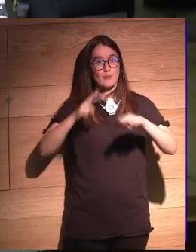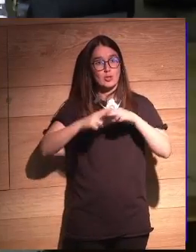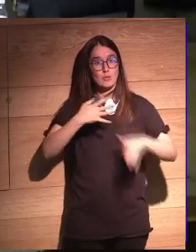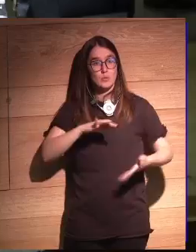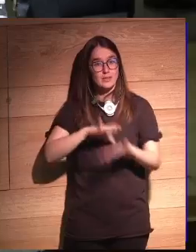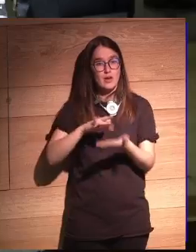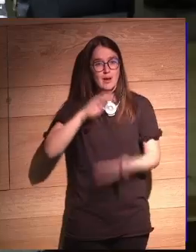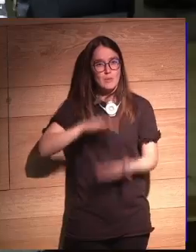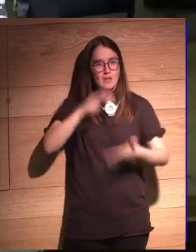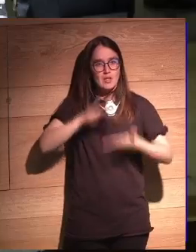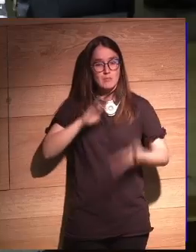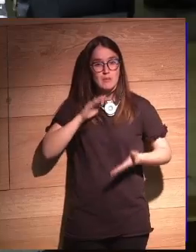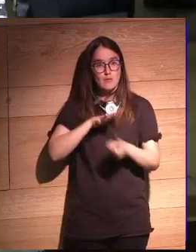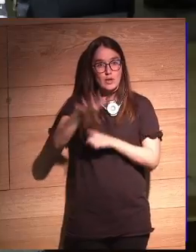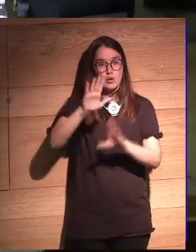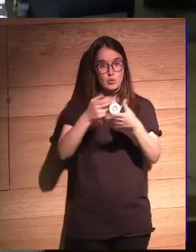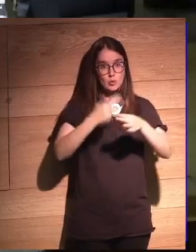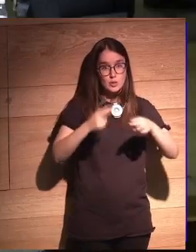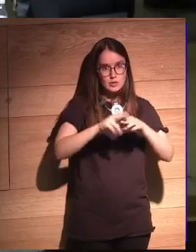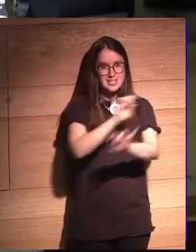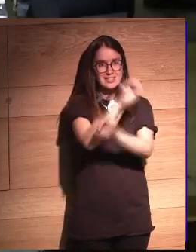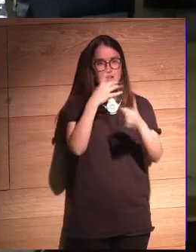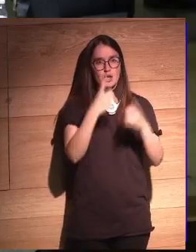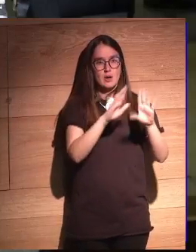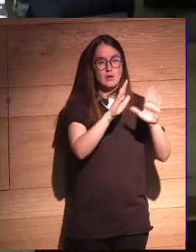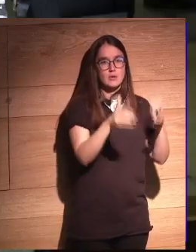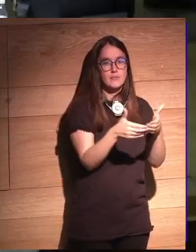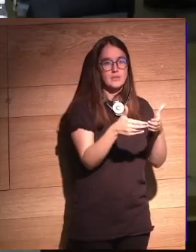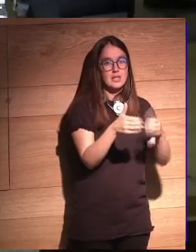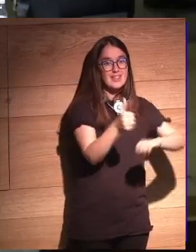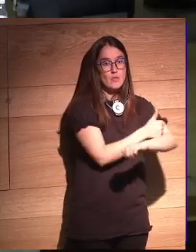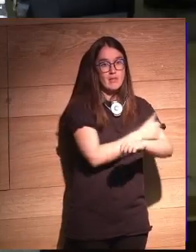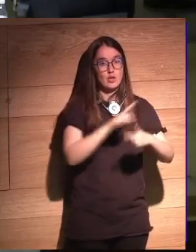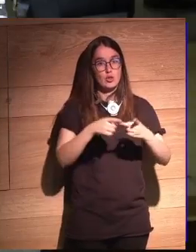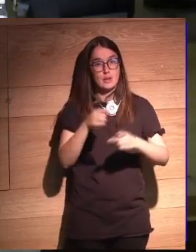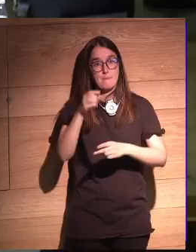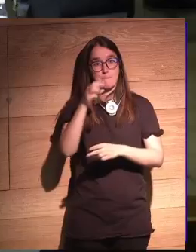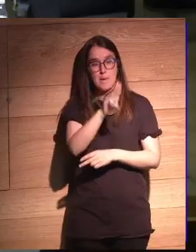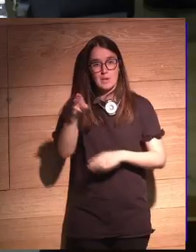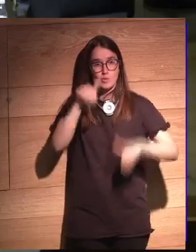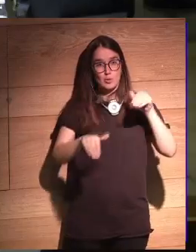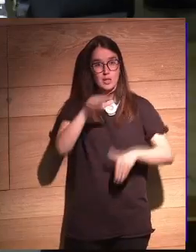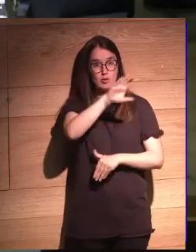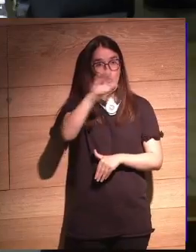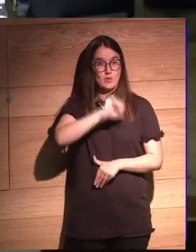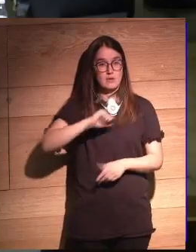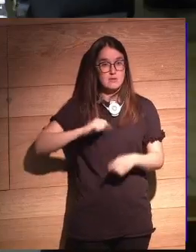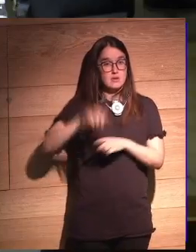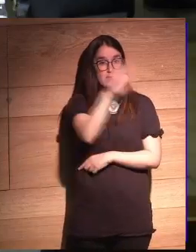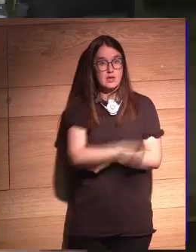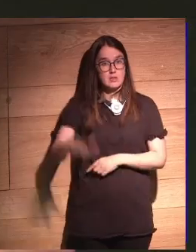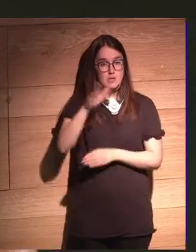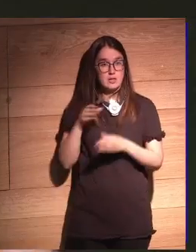on a political movement that can really change the political parties? Because there are two political parties. The Popular